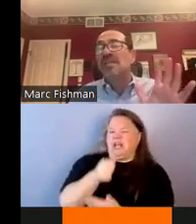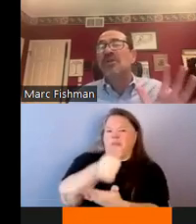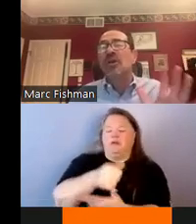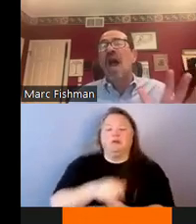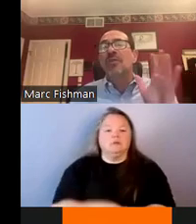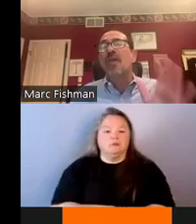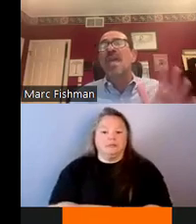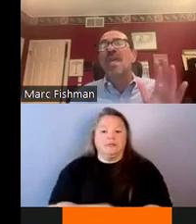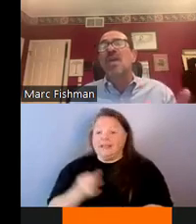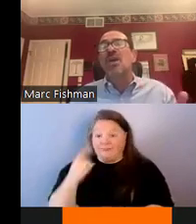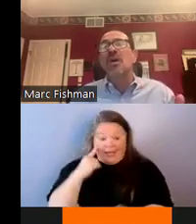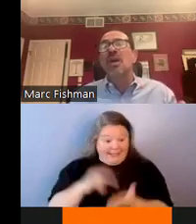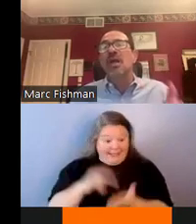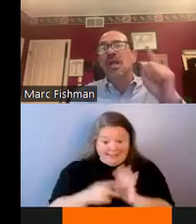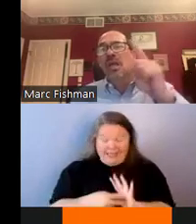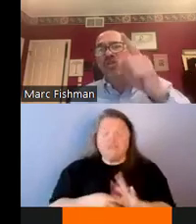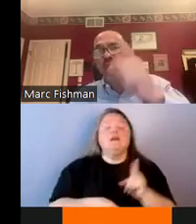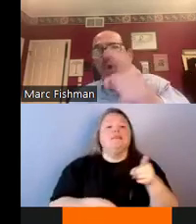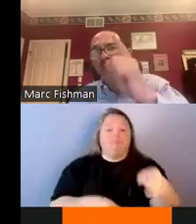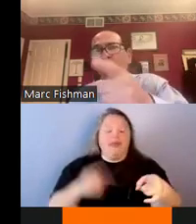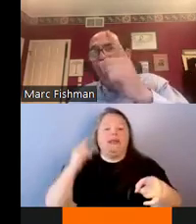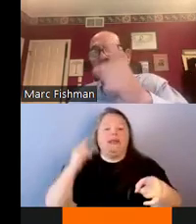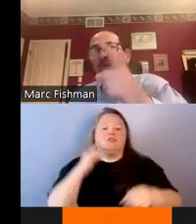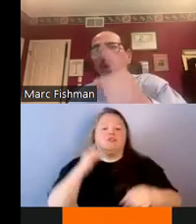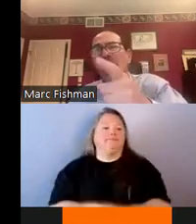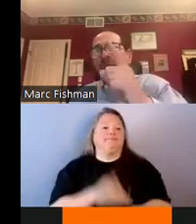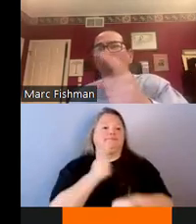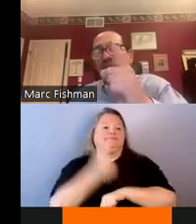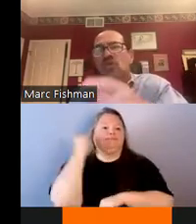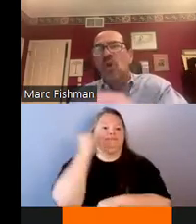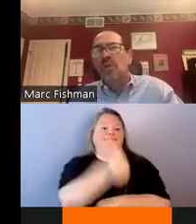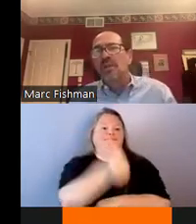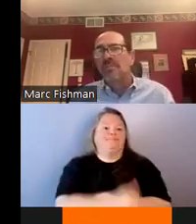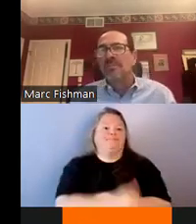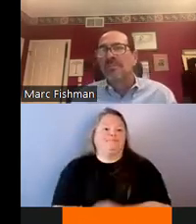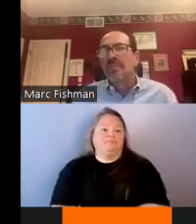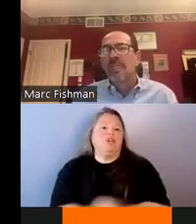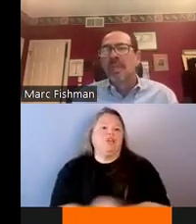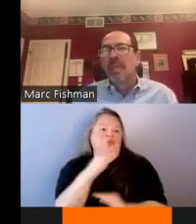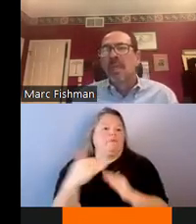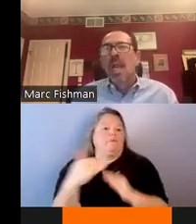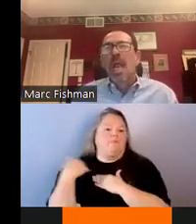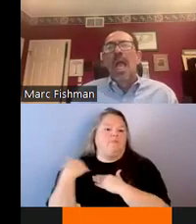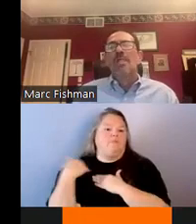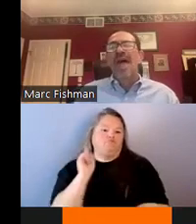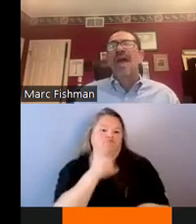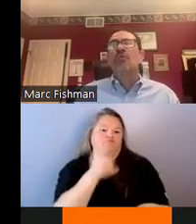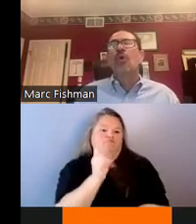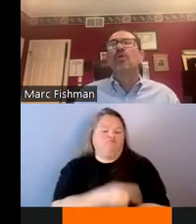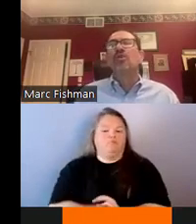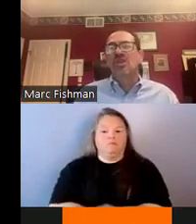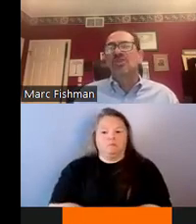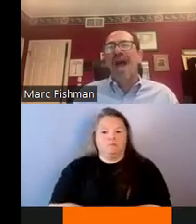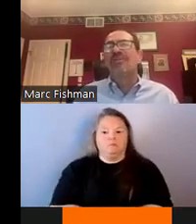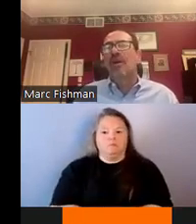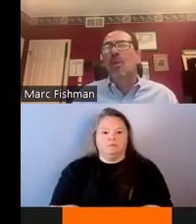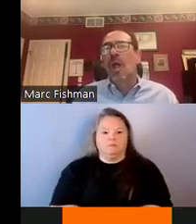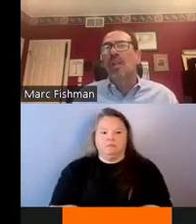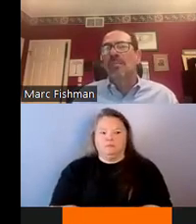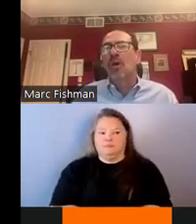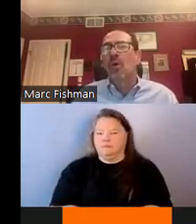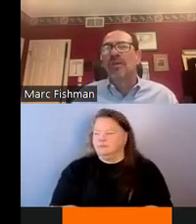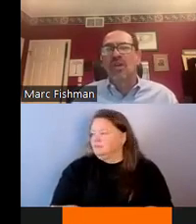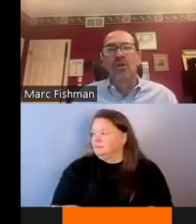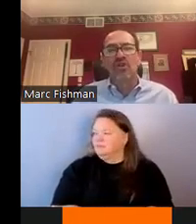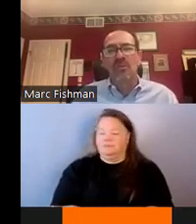it's what we intend or not, they hear it's your fault and that we're scolding them. That, of course, is not a